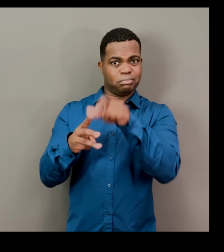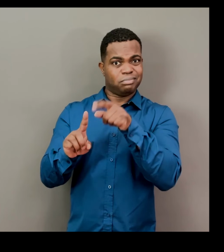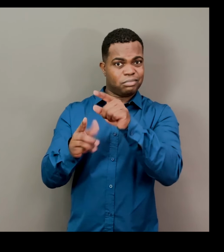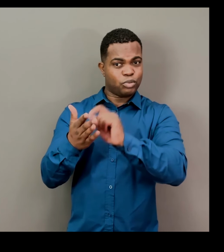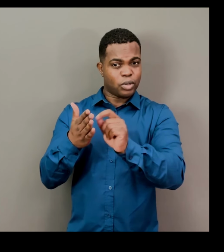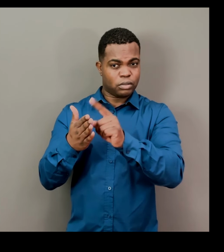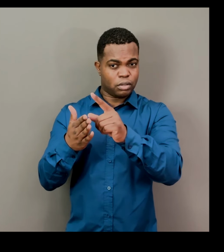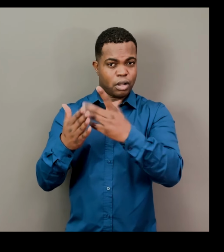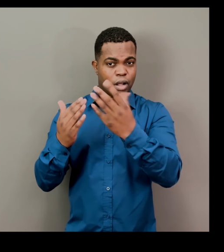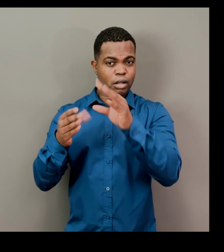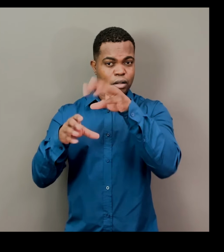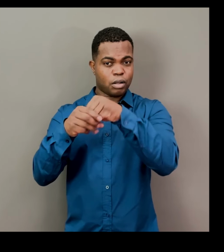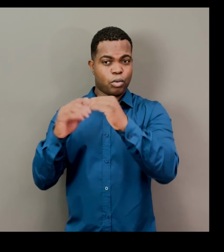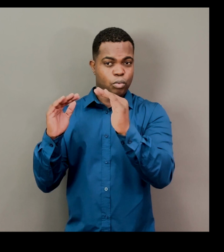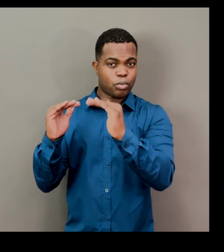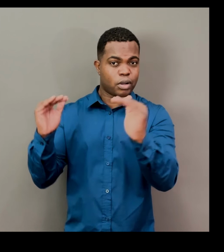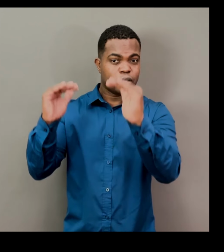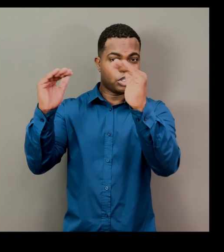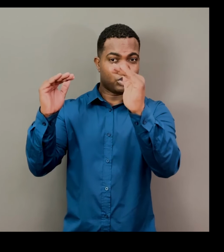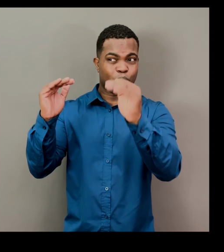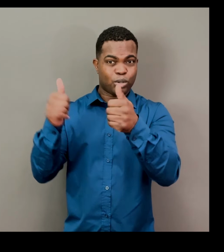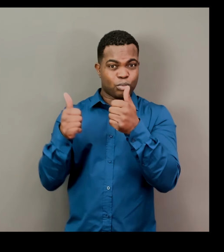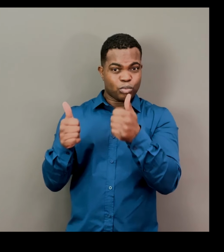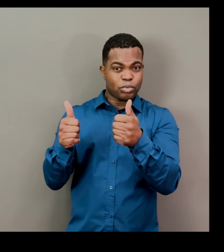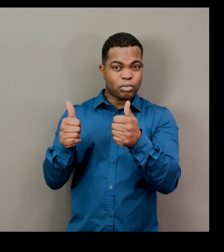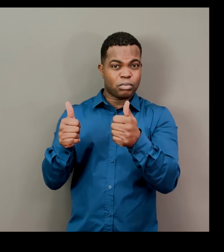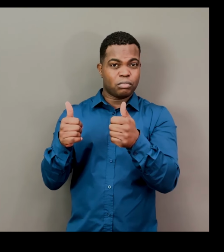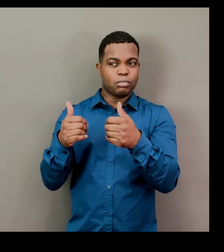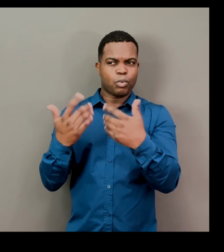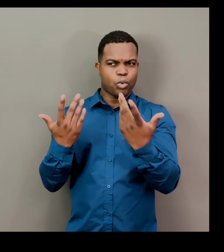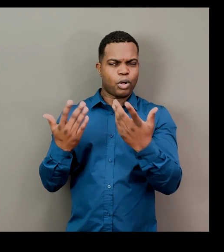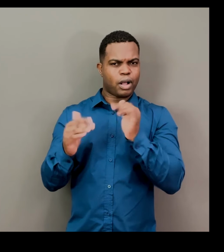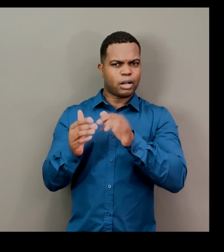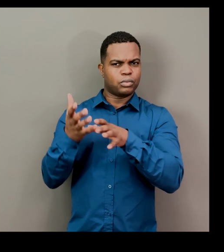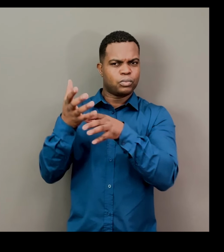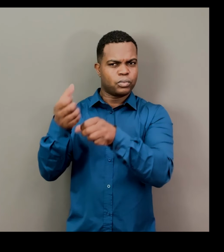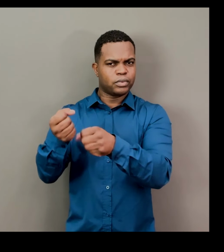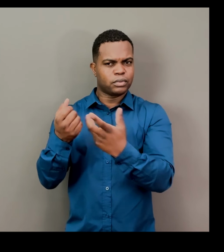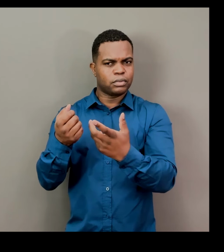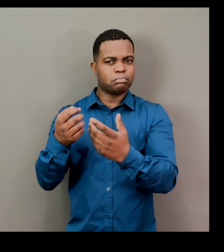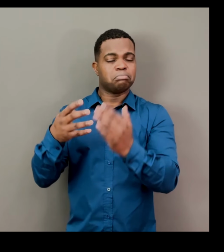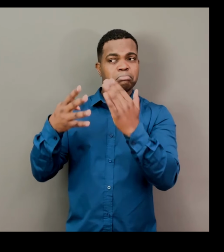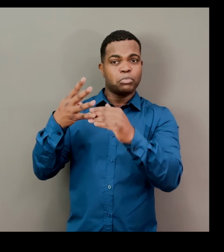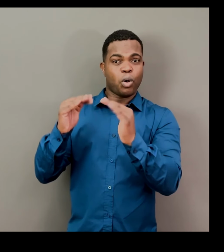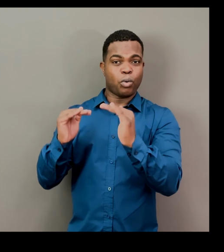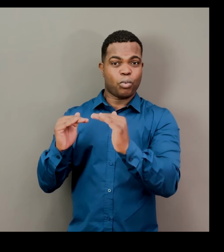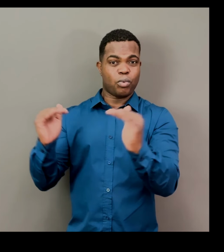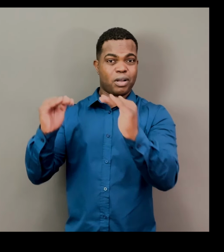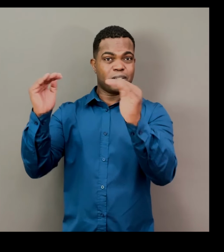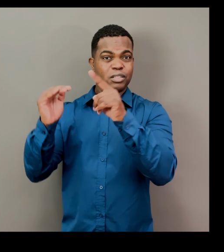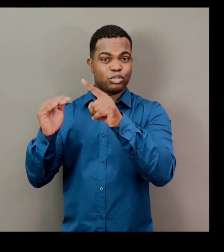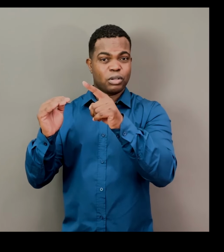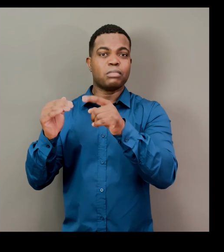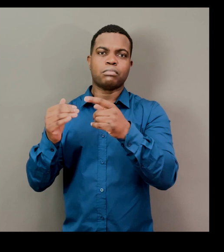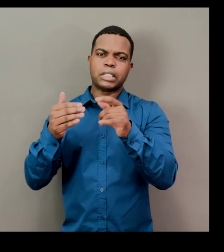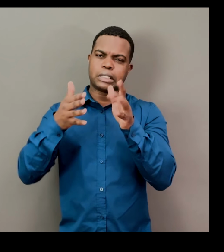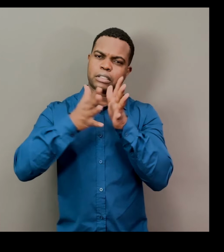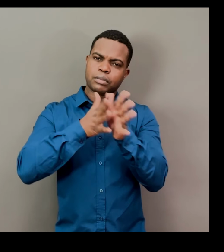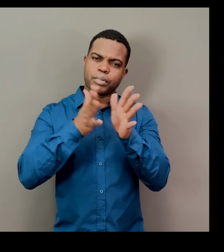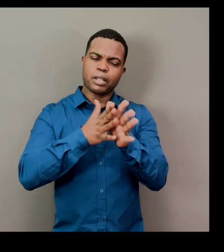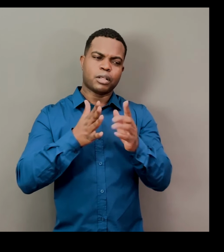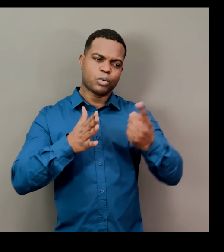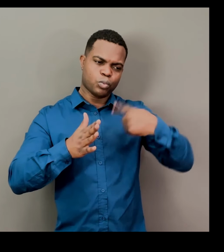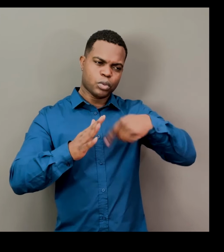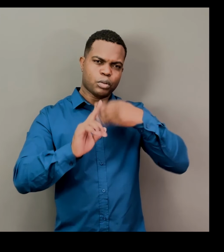you find other reputable sources that treat it as a reliable entity? Does the organization provide a description of